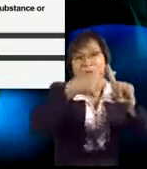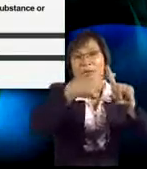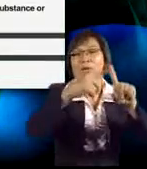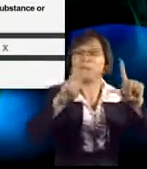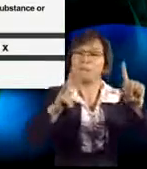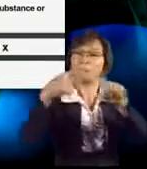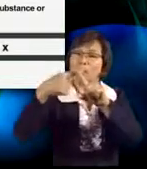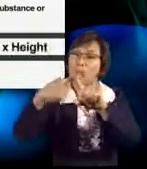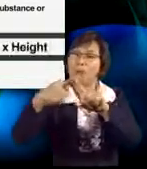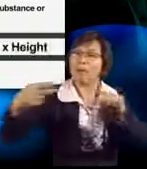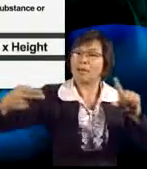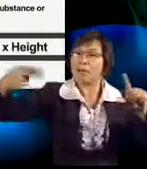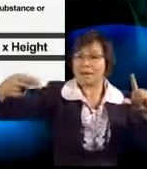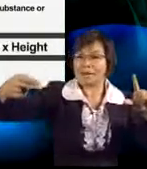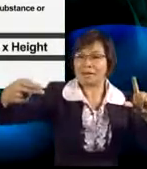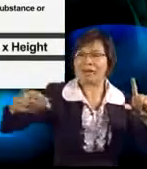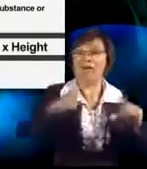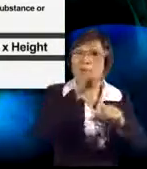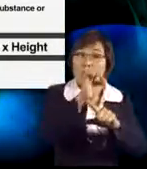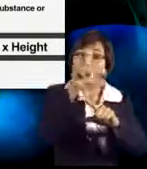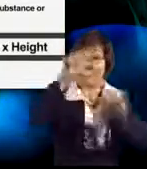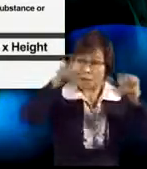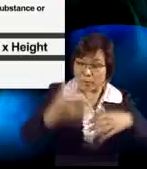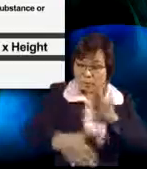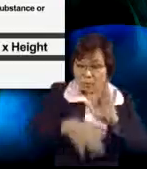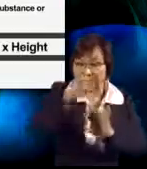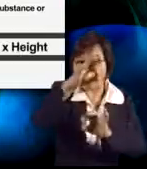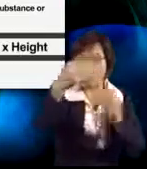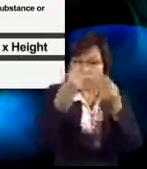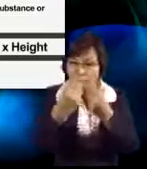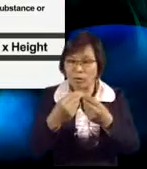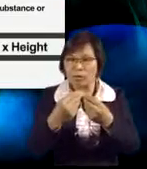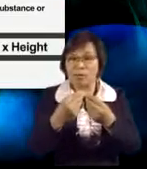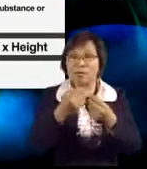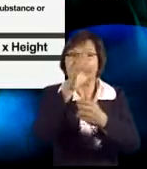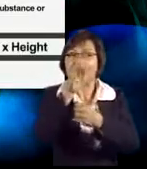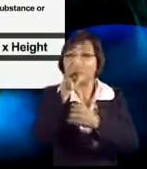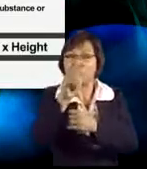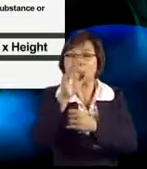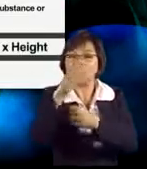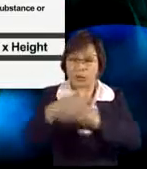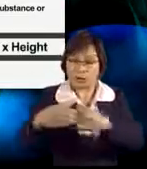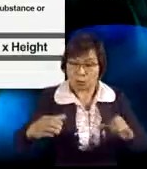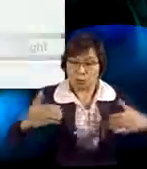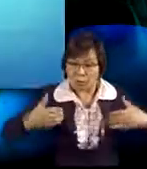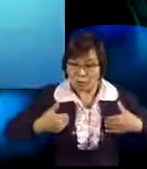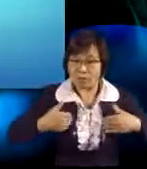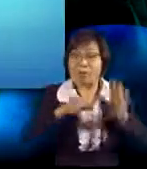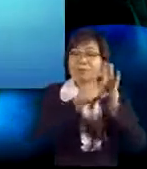width multiplied by height. Volume can also be found by counting the number of unit cubes it has. For example,